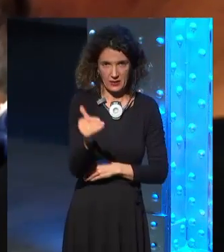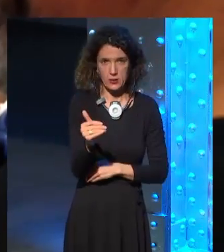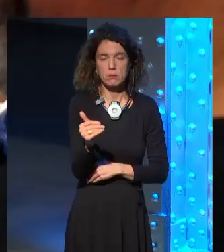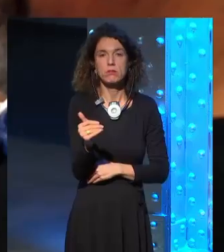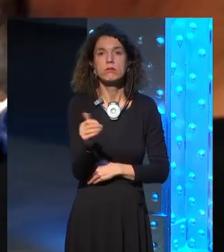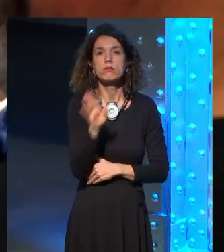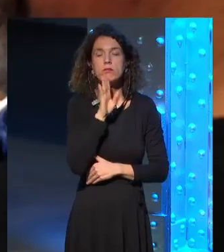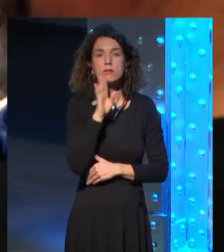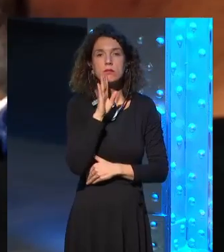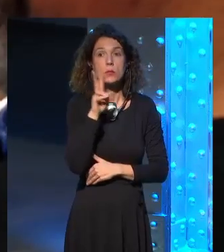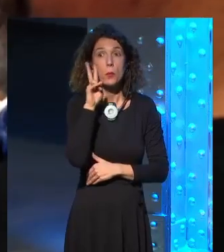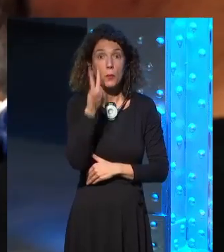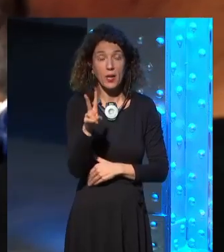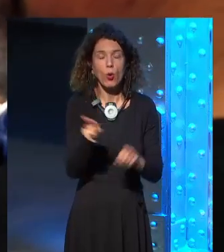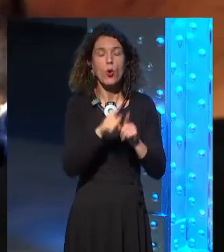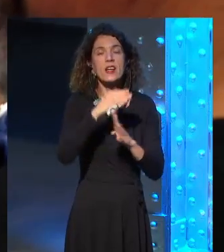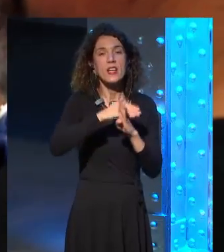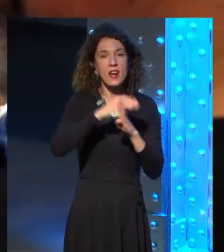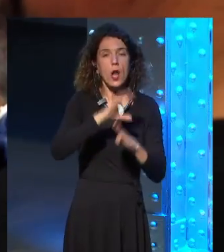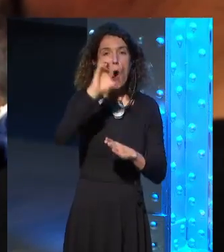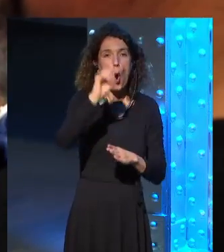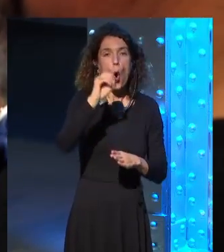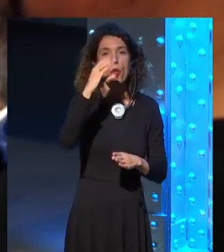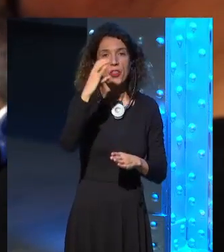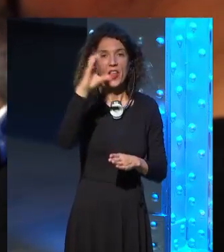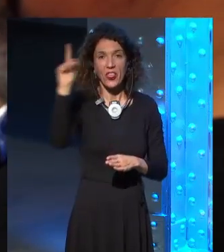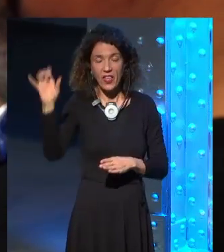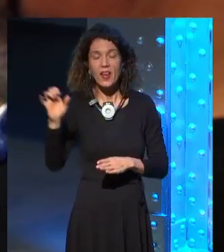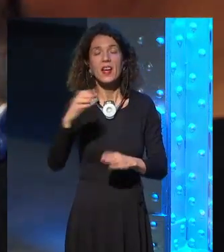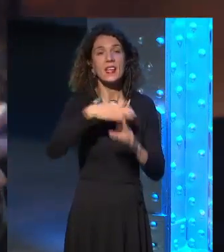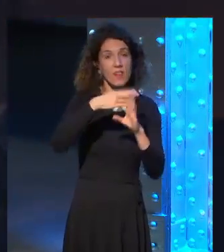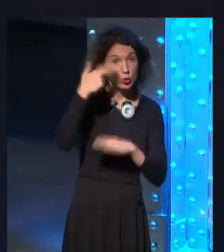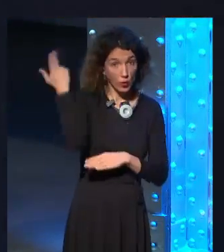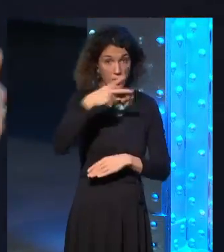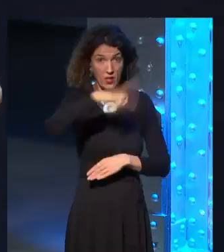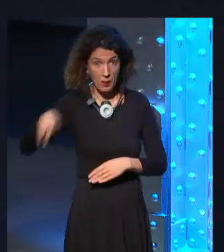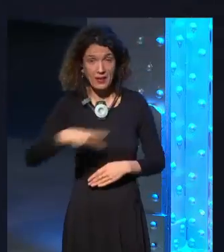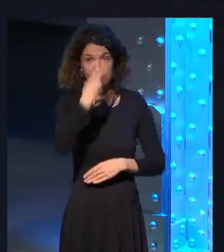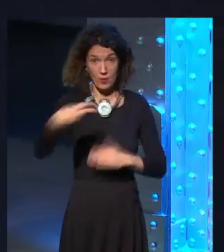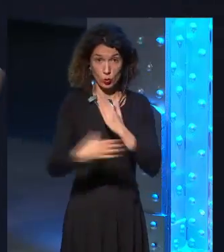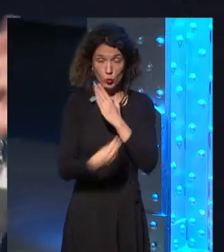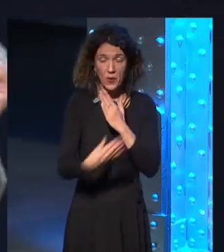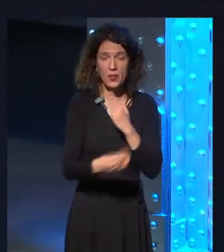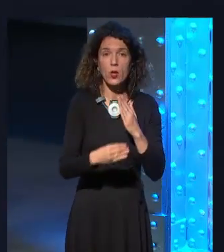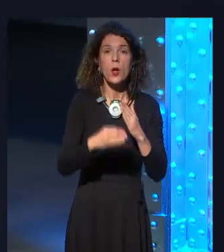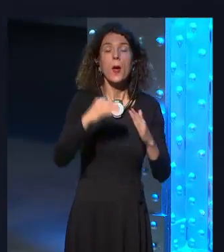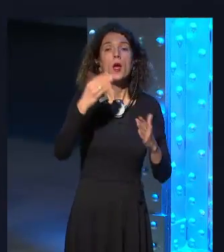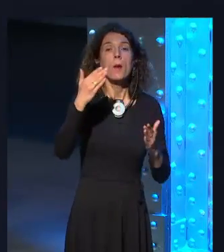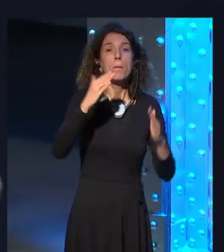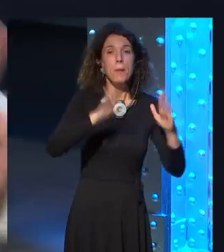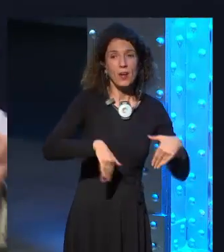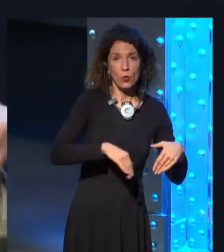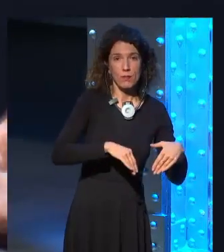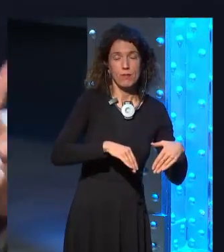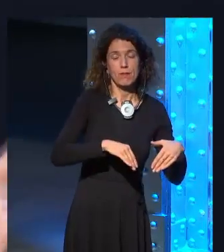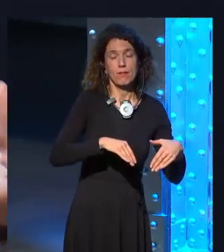OECD levels, suicide levels in Denmark and Norway and Sweden are actually lower than the OECD average.